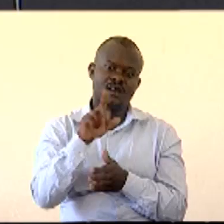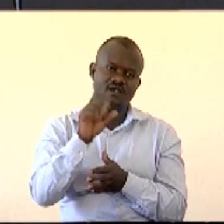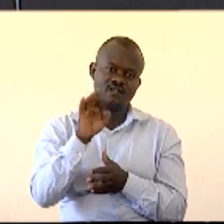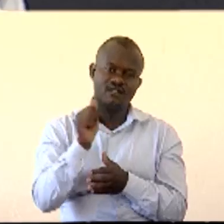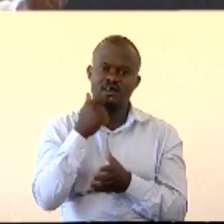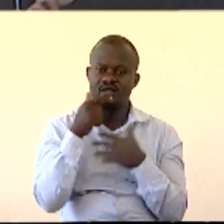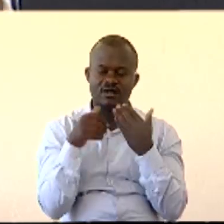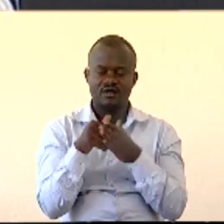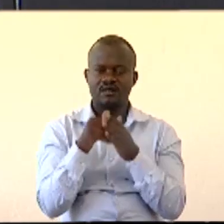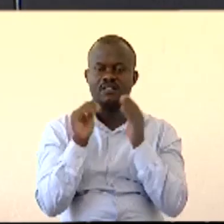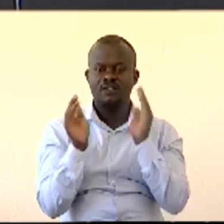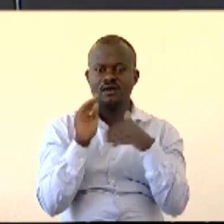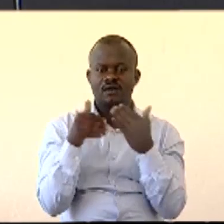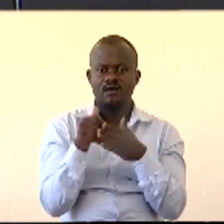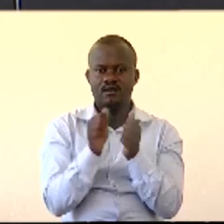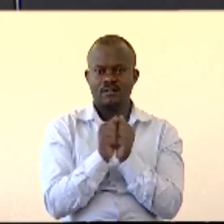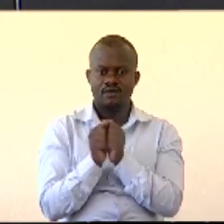is equivalent to 0.